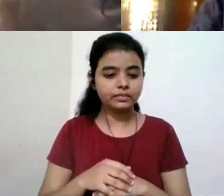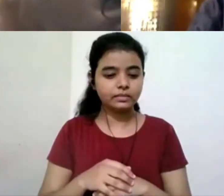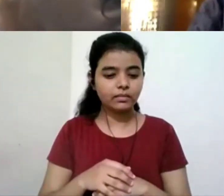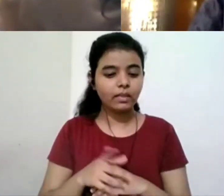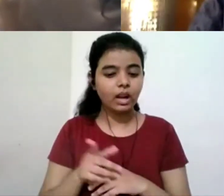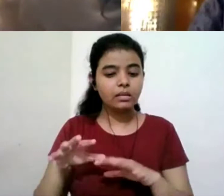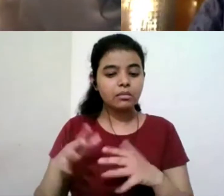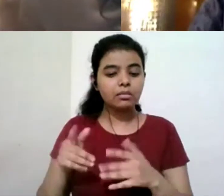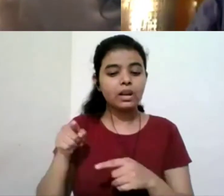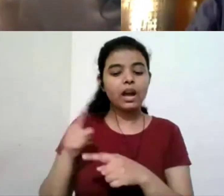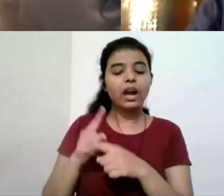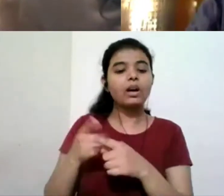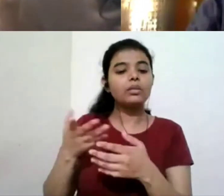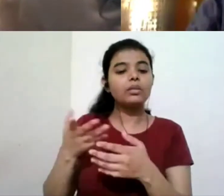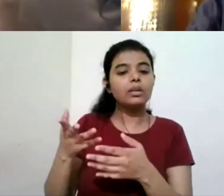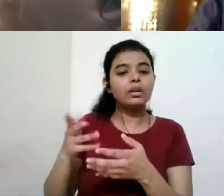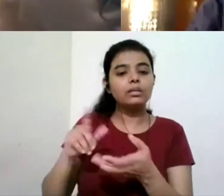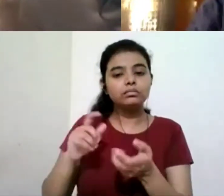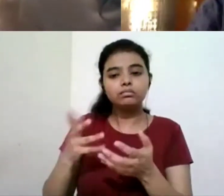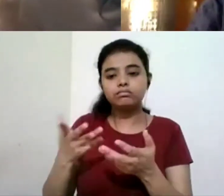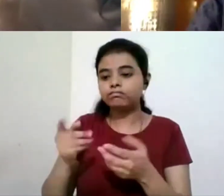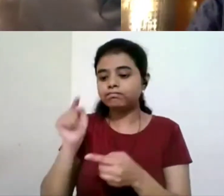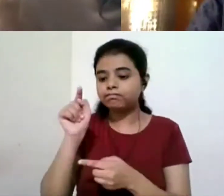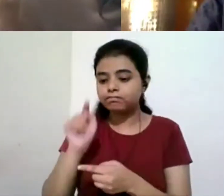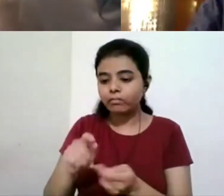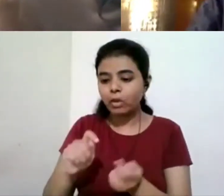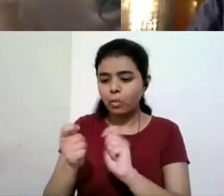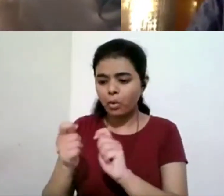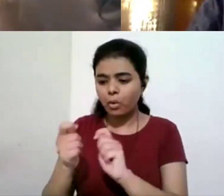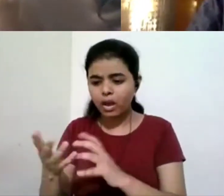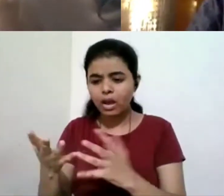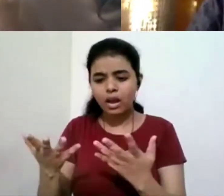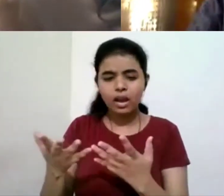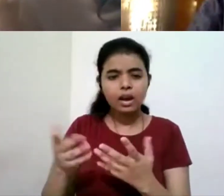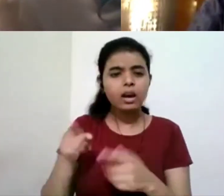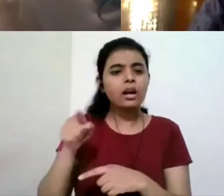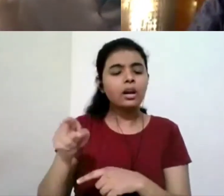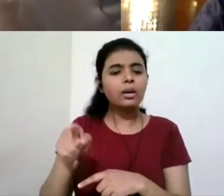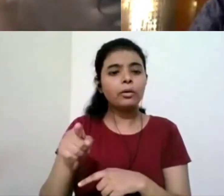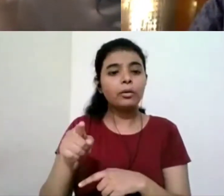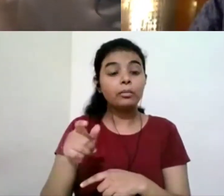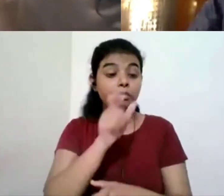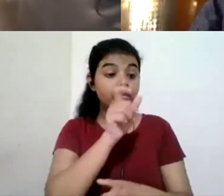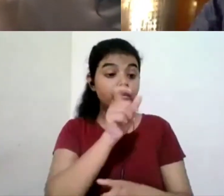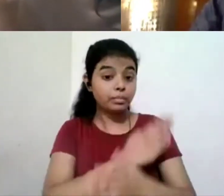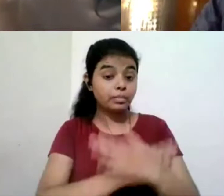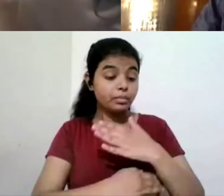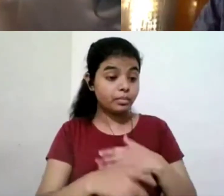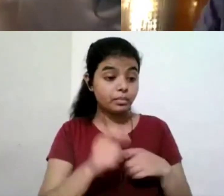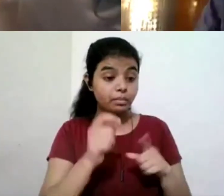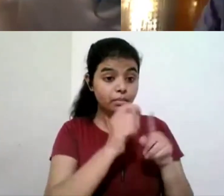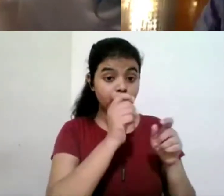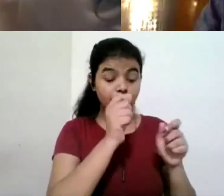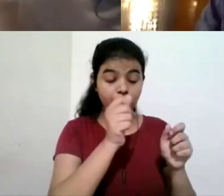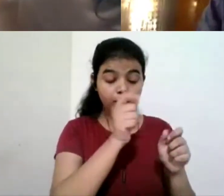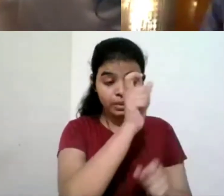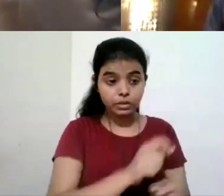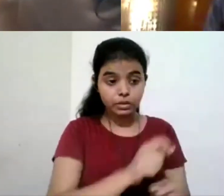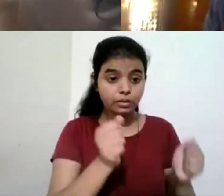how do they twist them and also how does it go to people who are persons with disability and